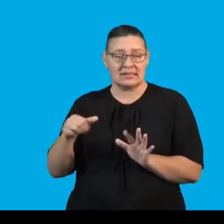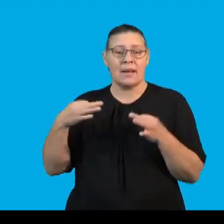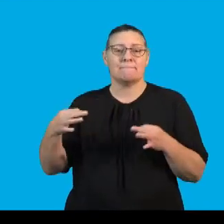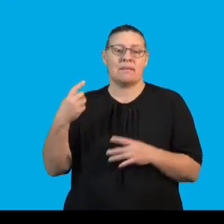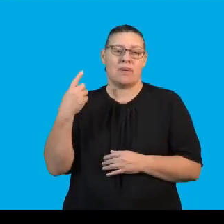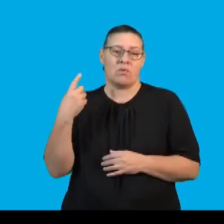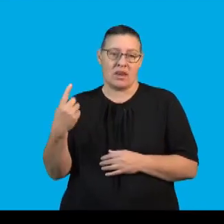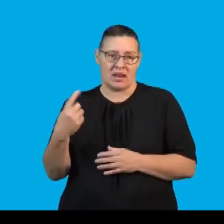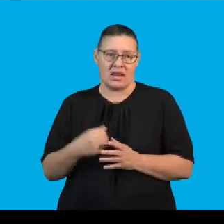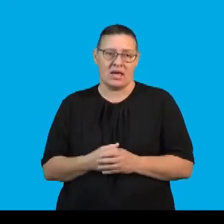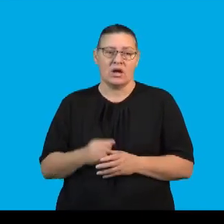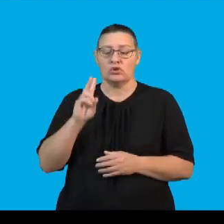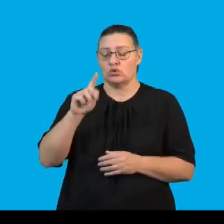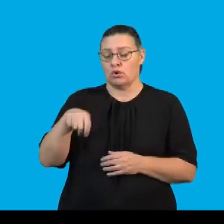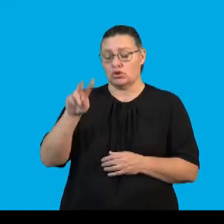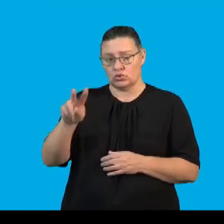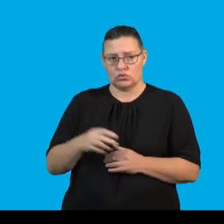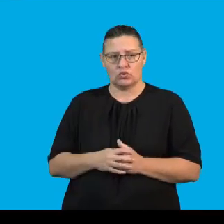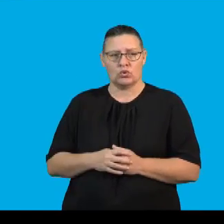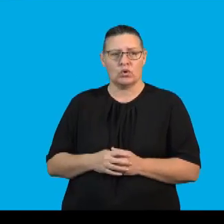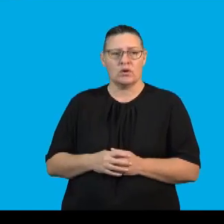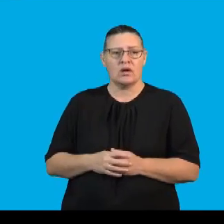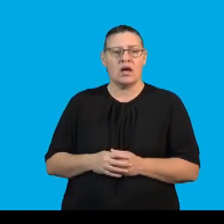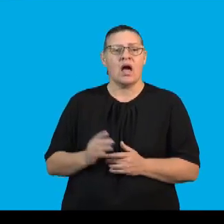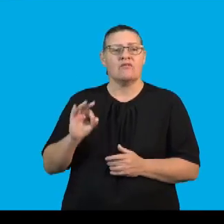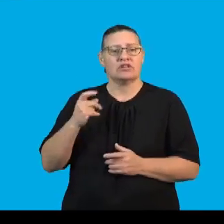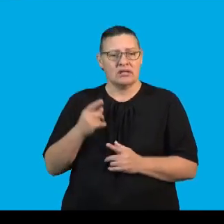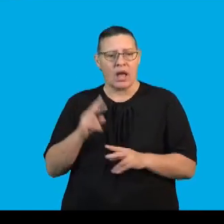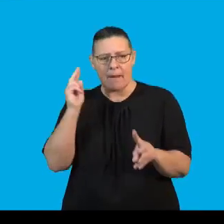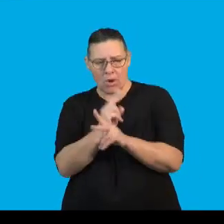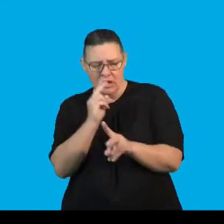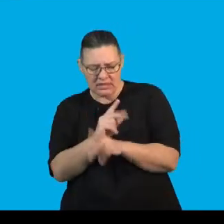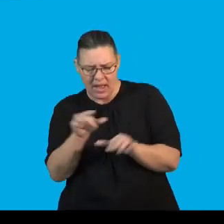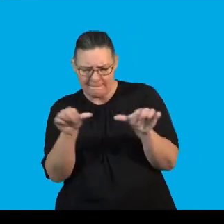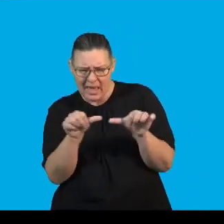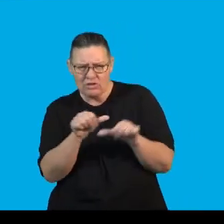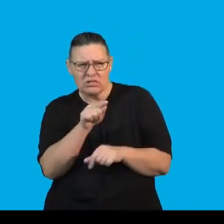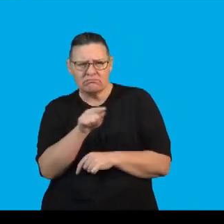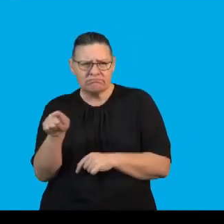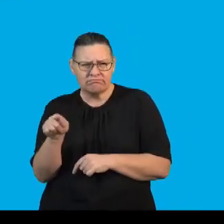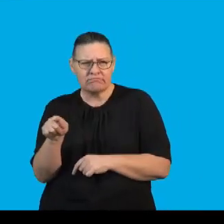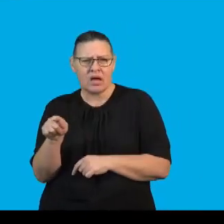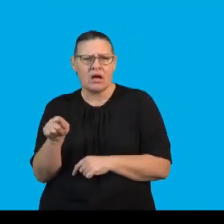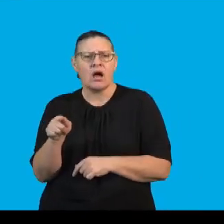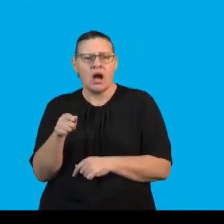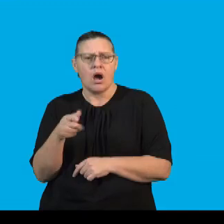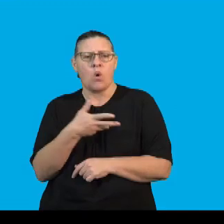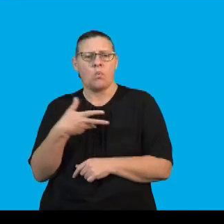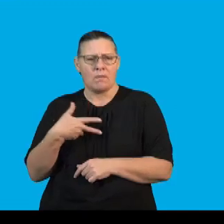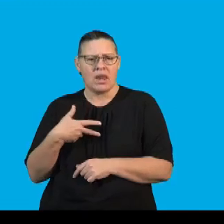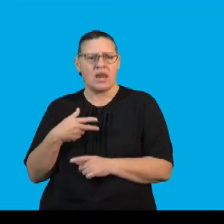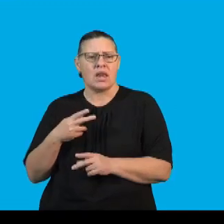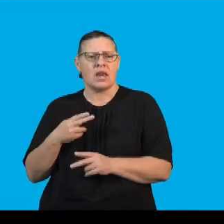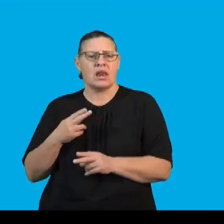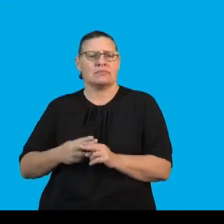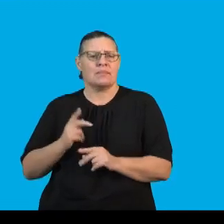November 2016, 2.2, a fertility monitor measures the concentration of estrogen and luteinizing hormone, LH,